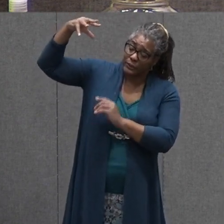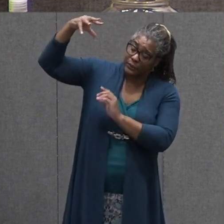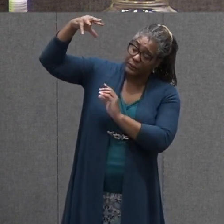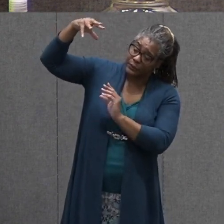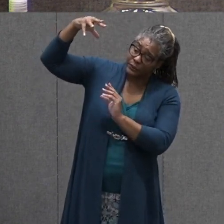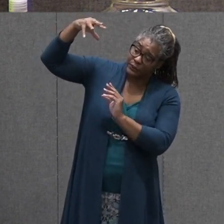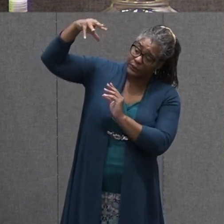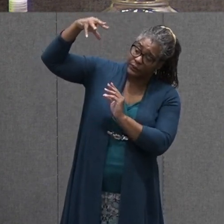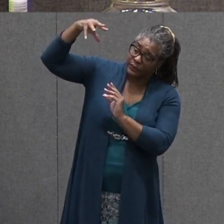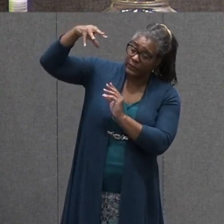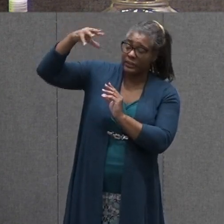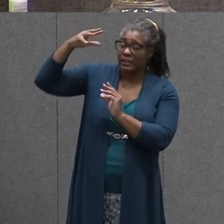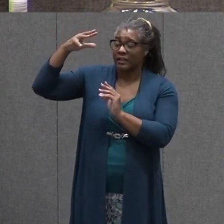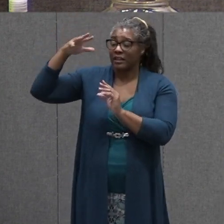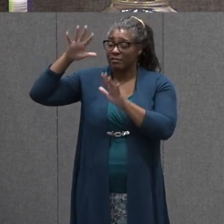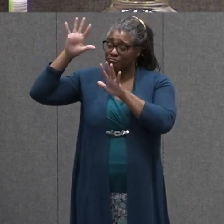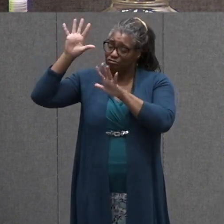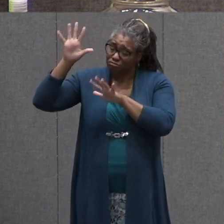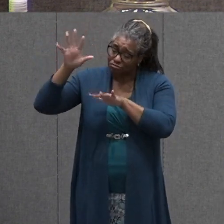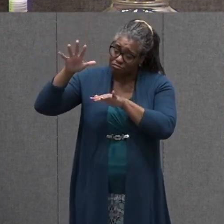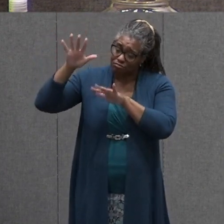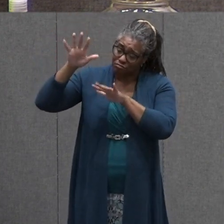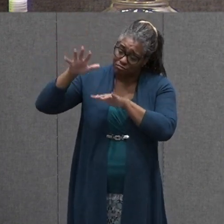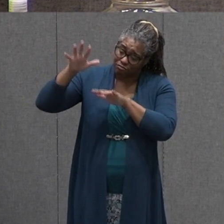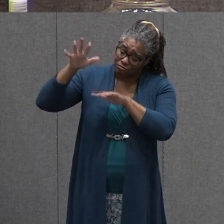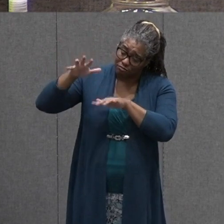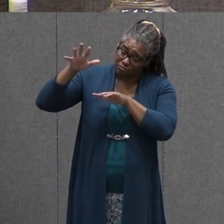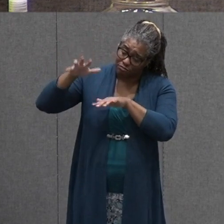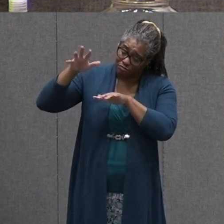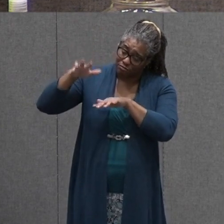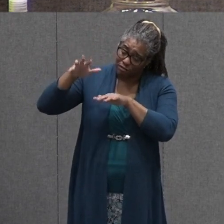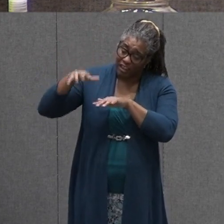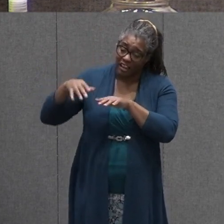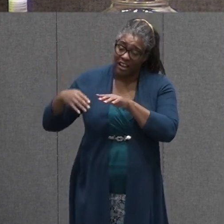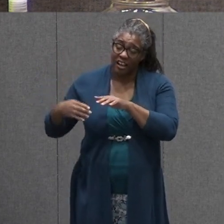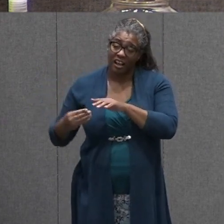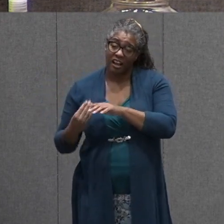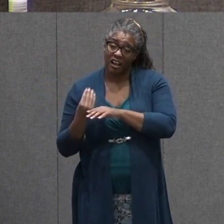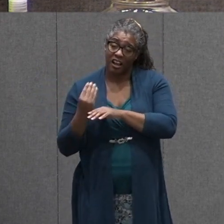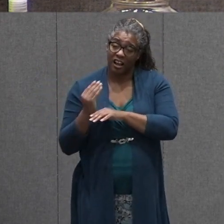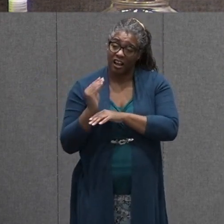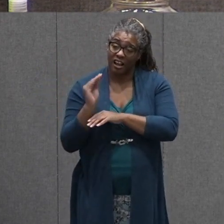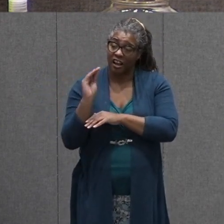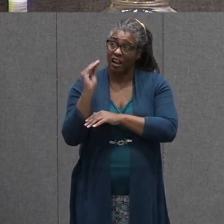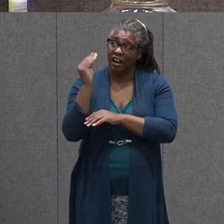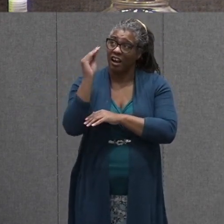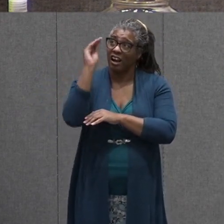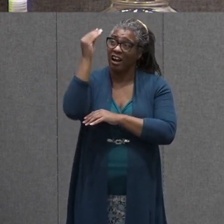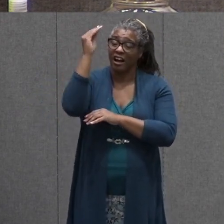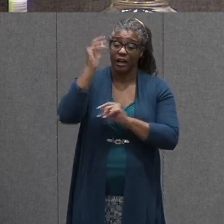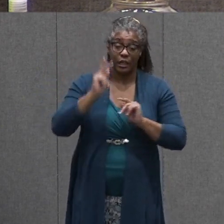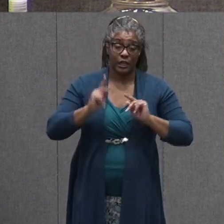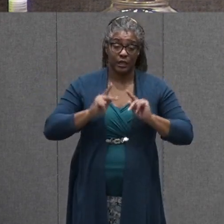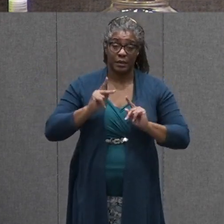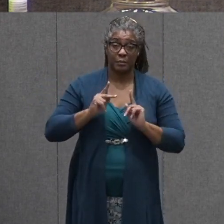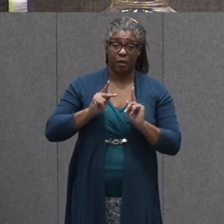like this. The book talks a lot about seasons. And so I'd like you to take a piece of